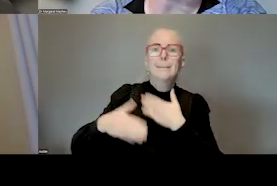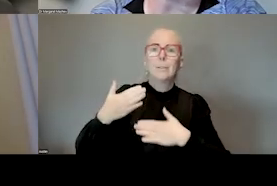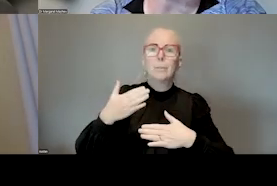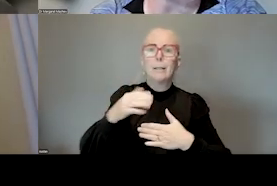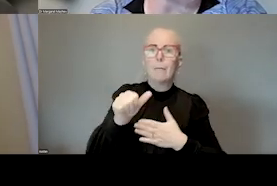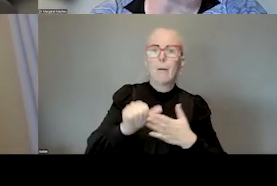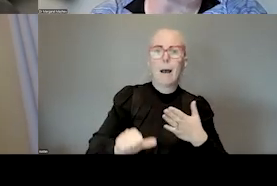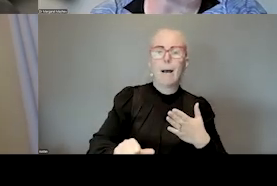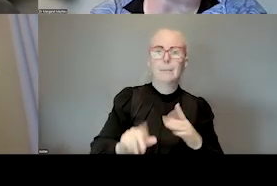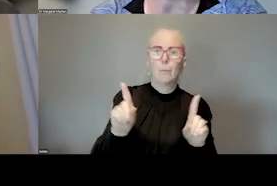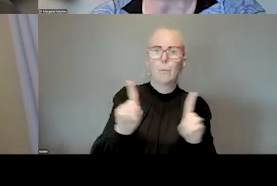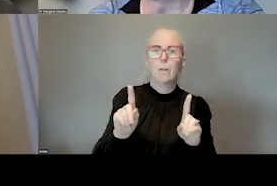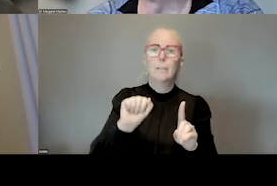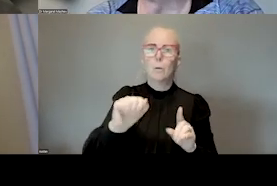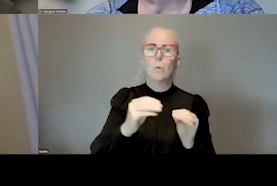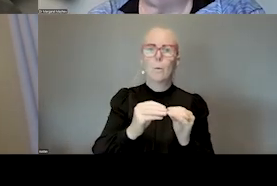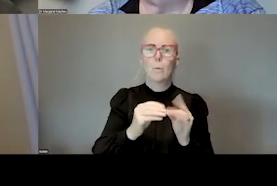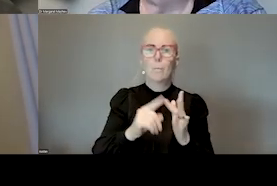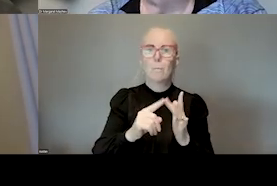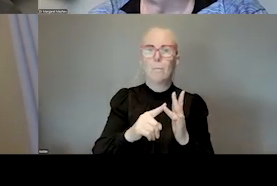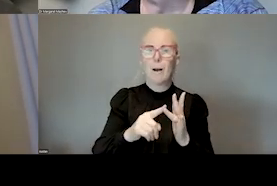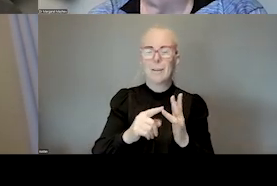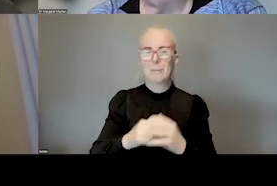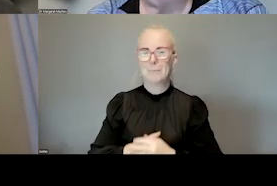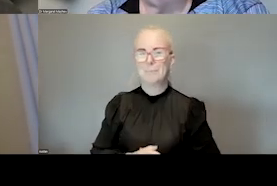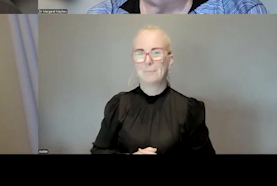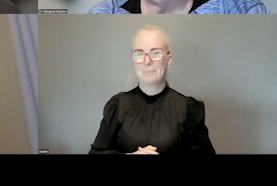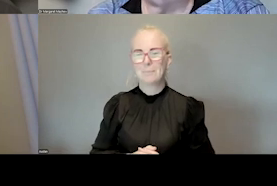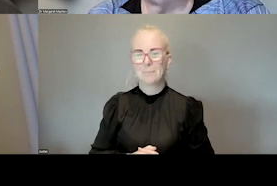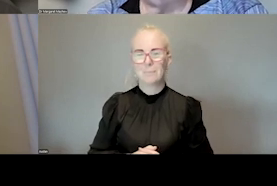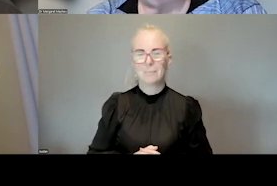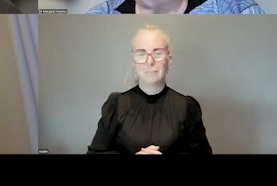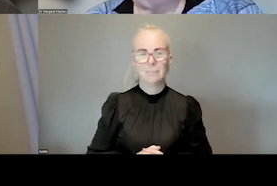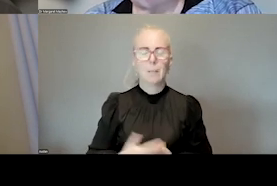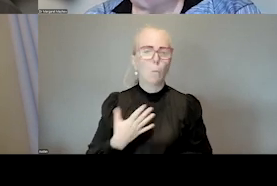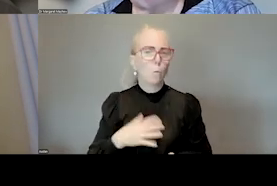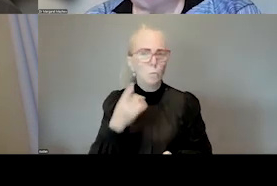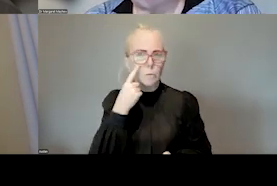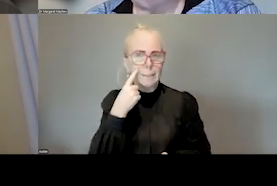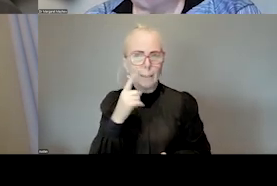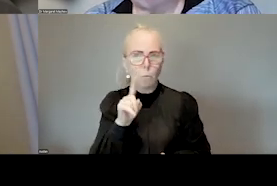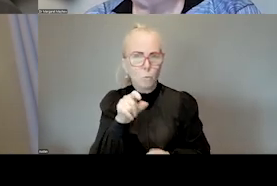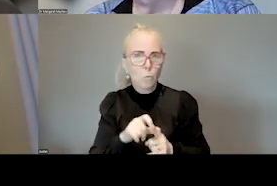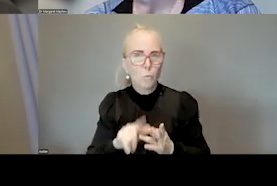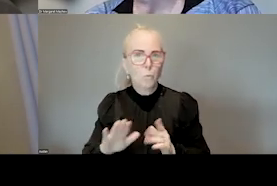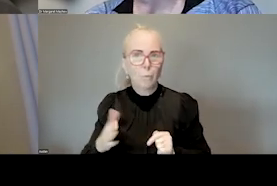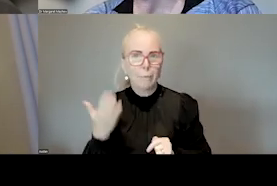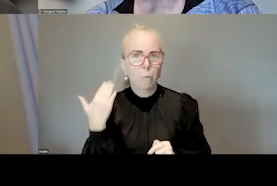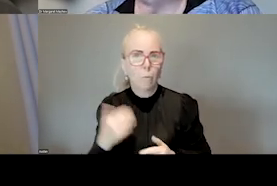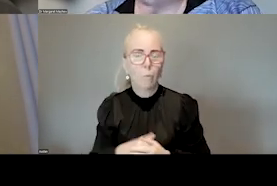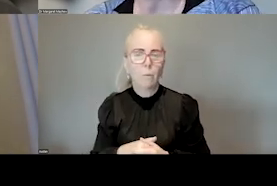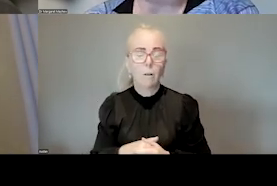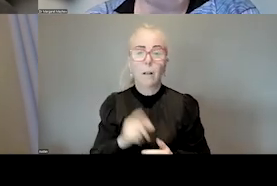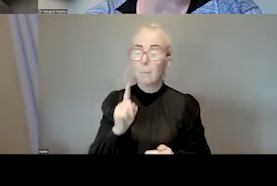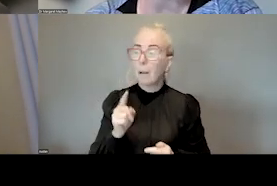ability to make your project, I guess. Yeah. We also acknowledge that many of us have incredibly